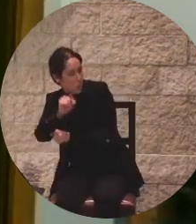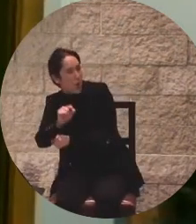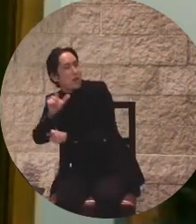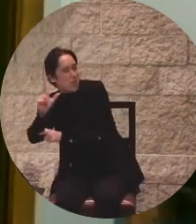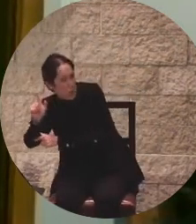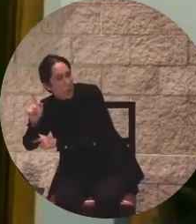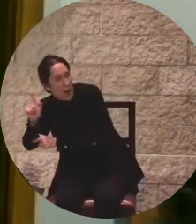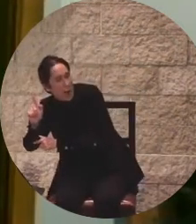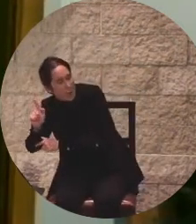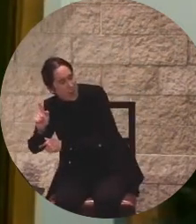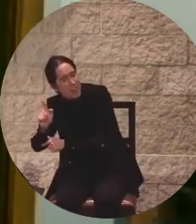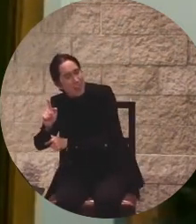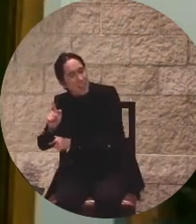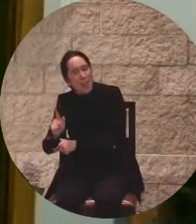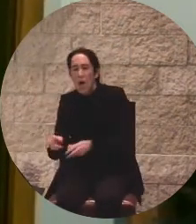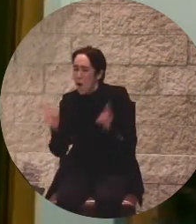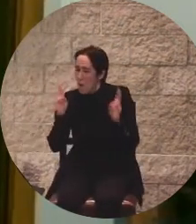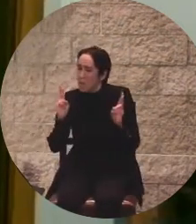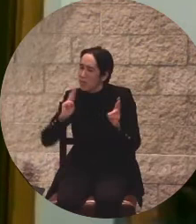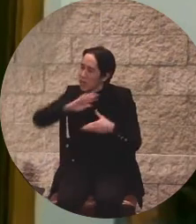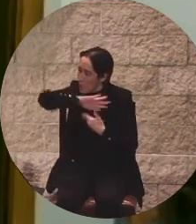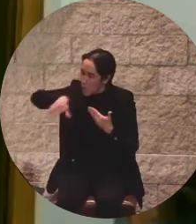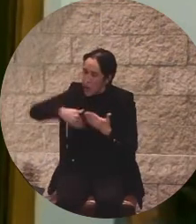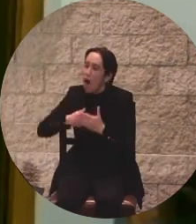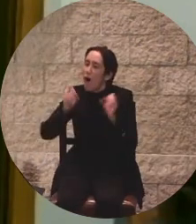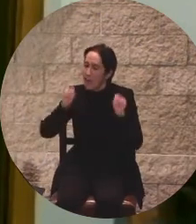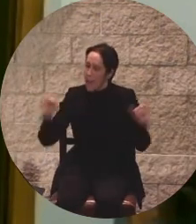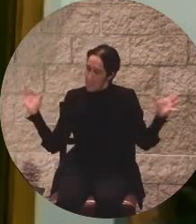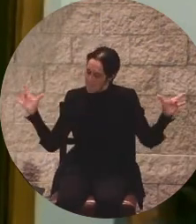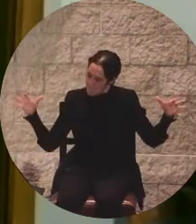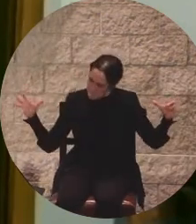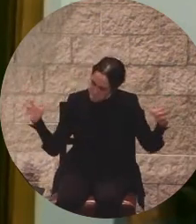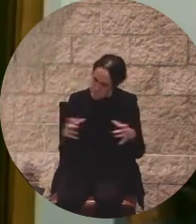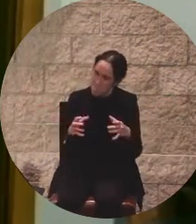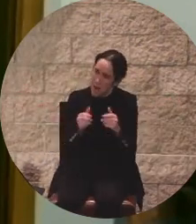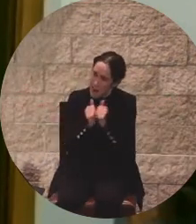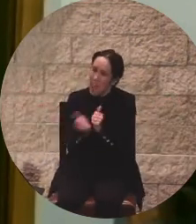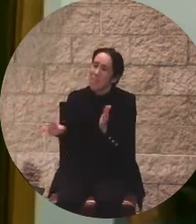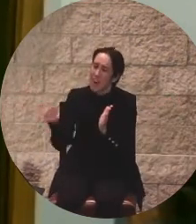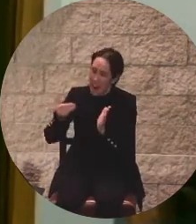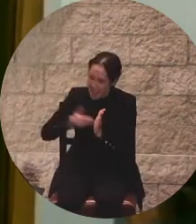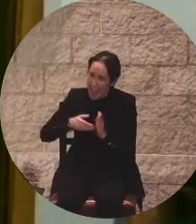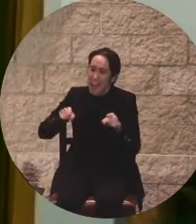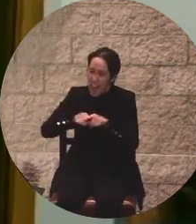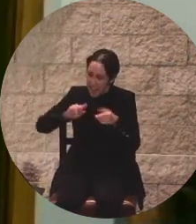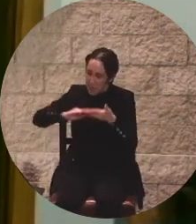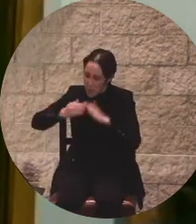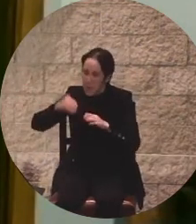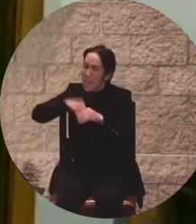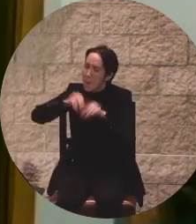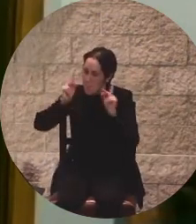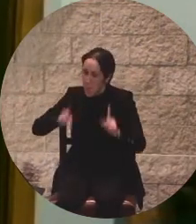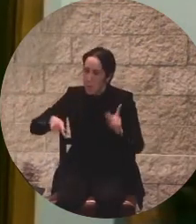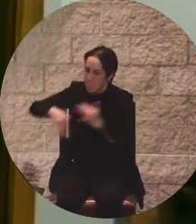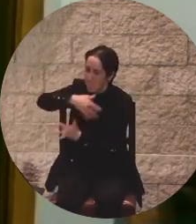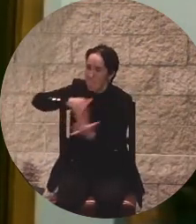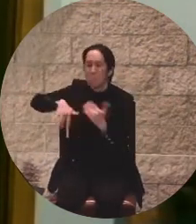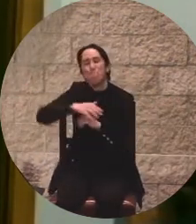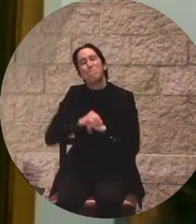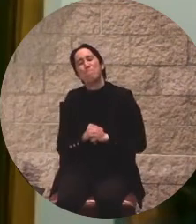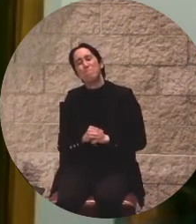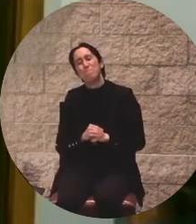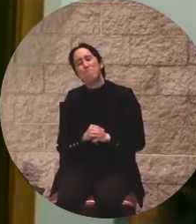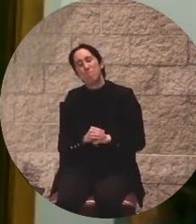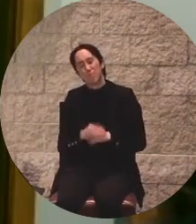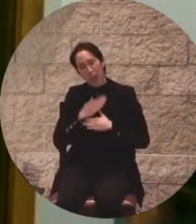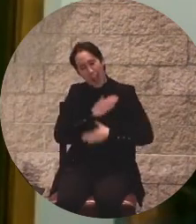2021 year where we will all be together again as a congregation in person. So with this, enjoy